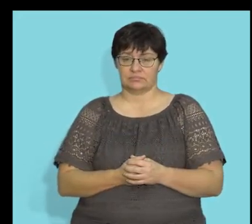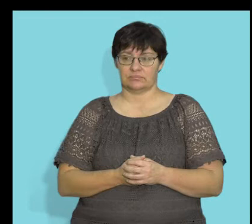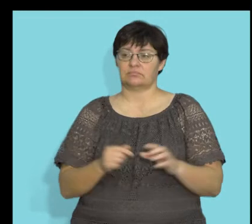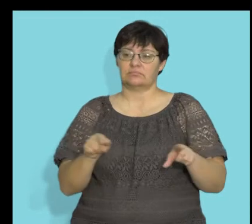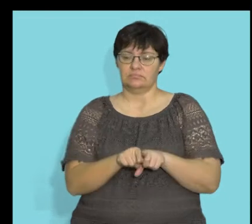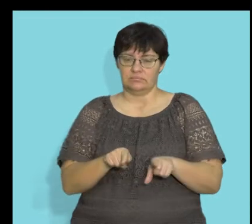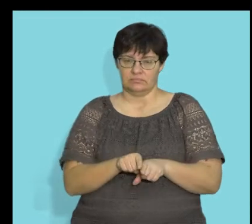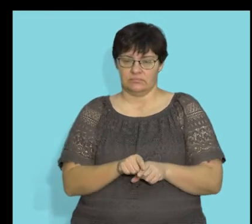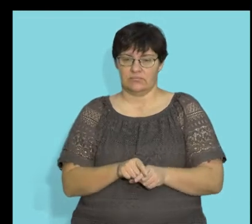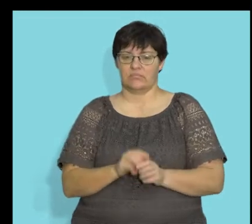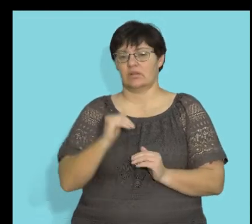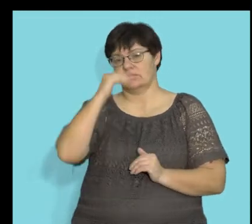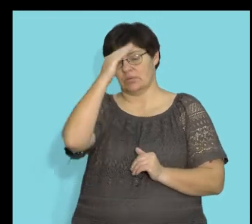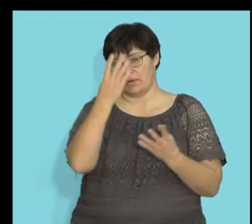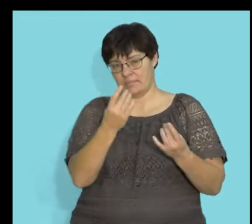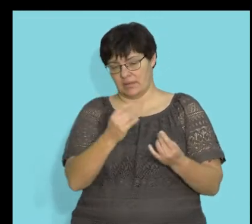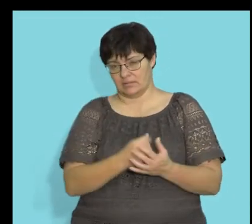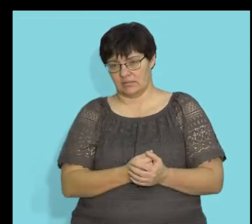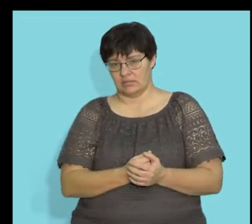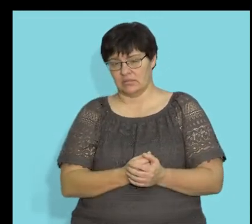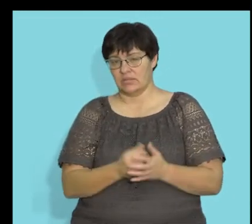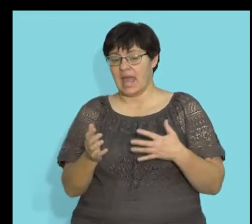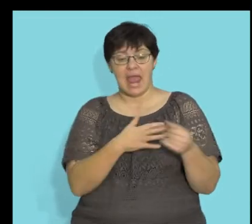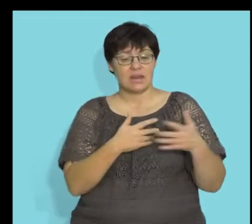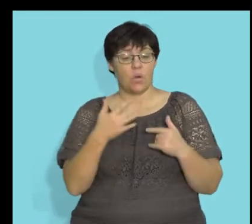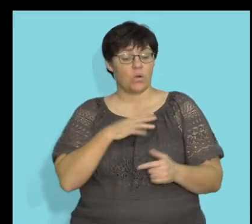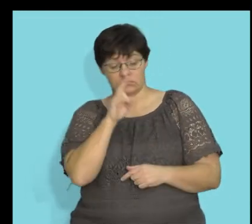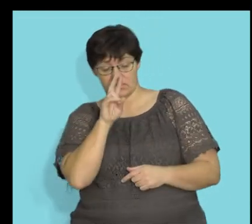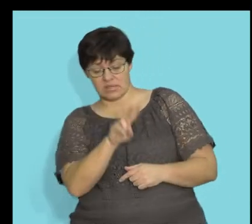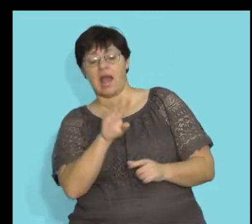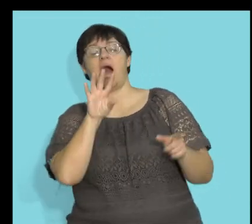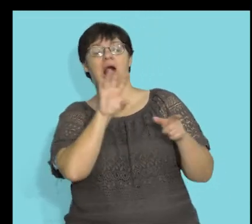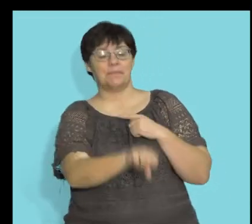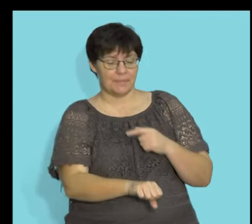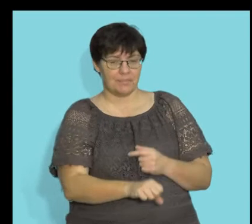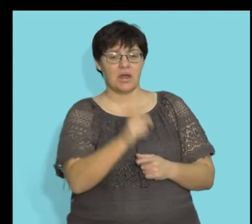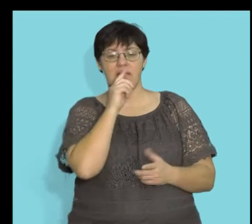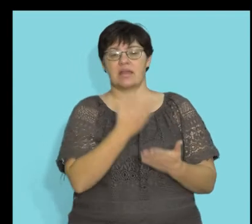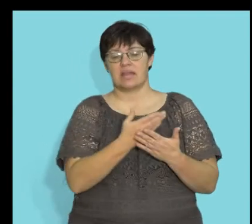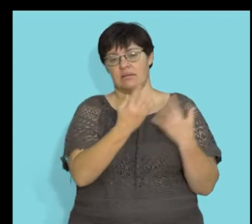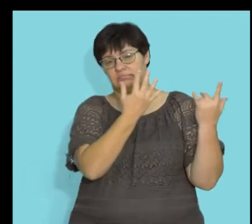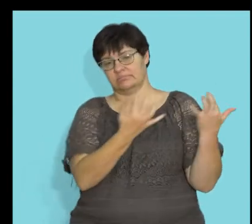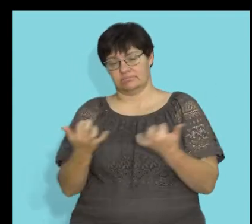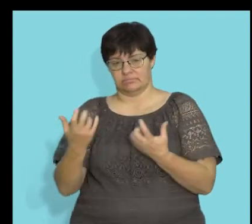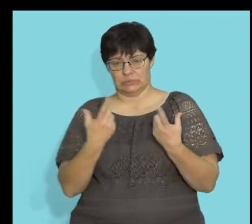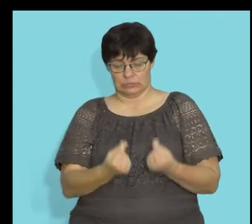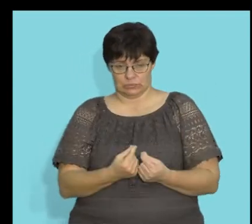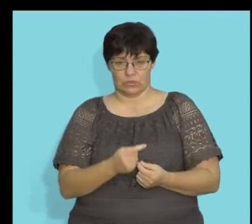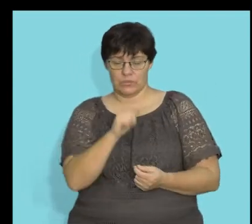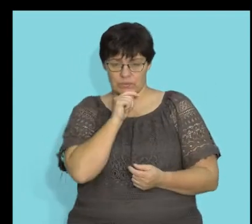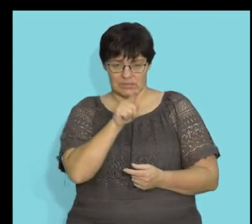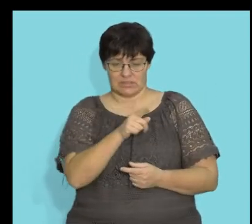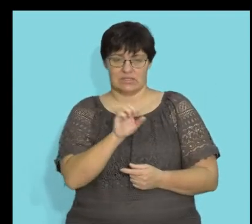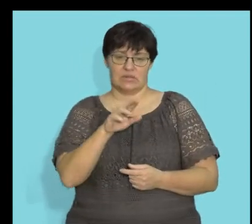as well as your top number, so that anyone who were to see the sigma, they could complete this sum using